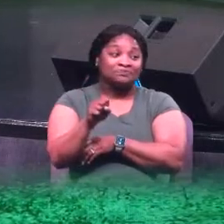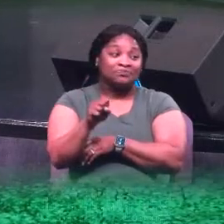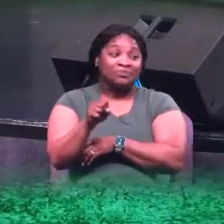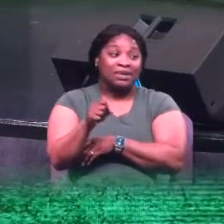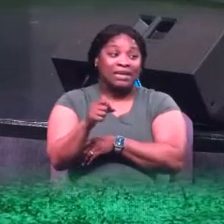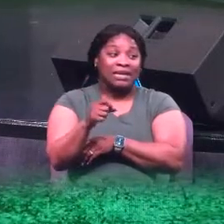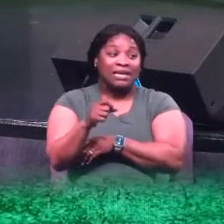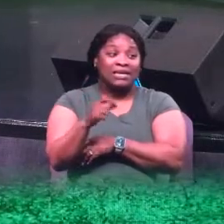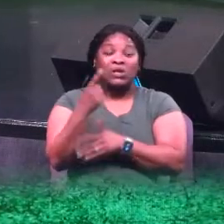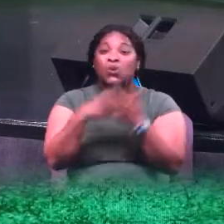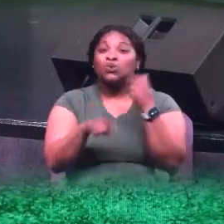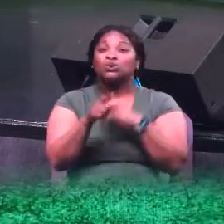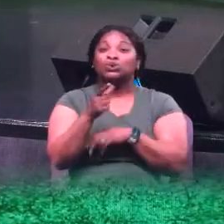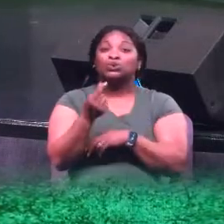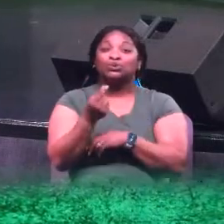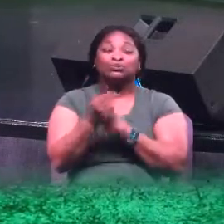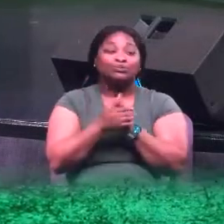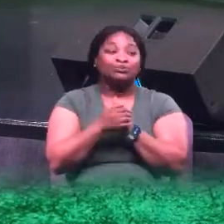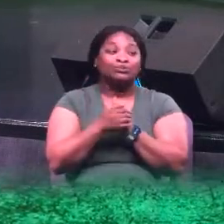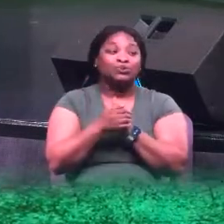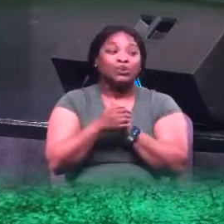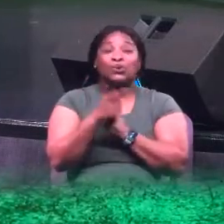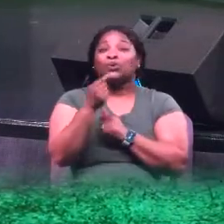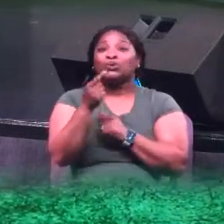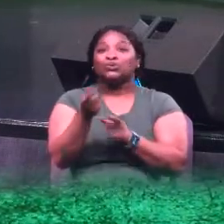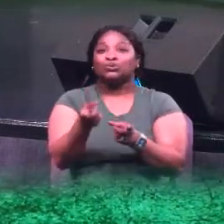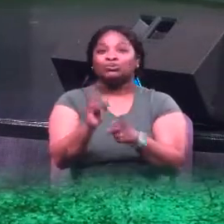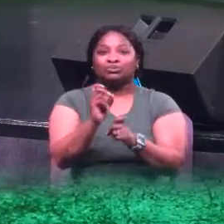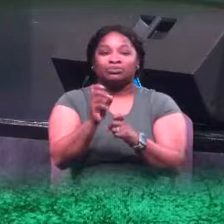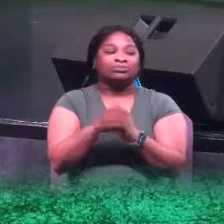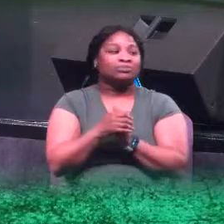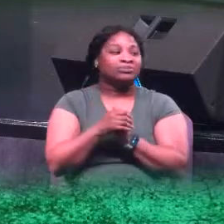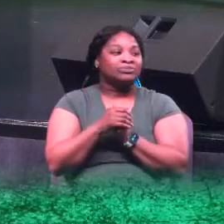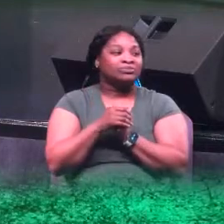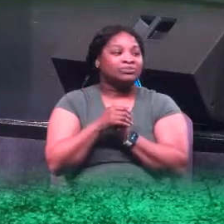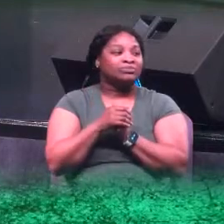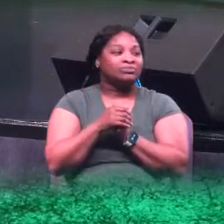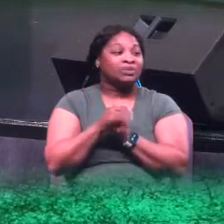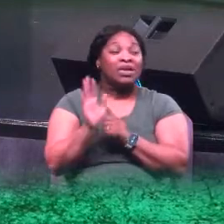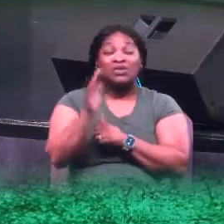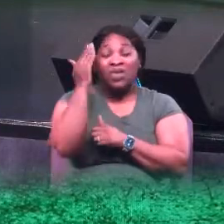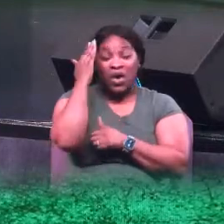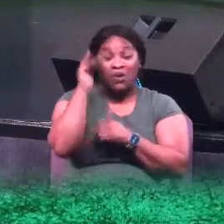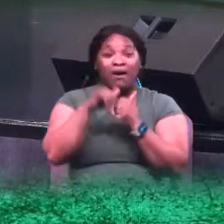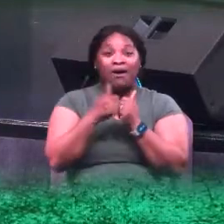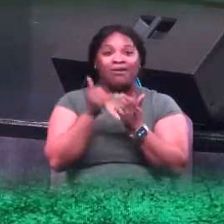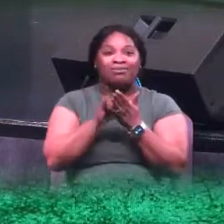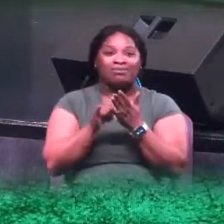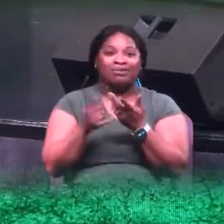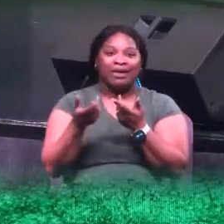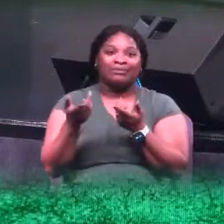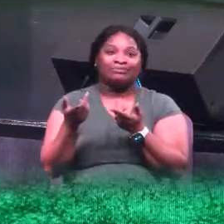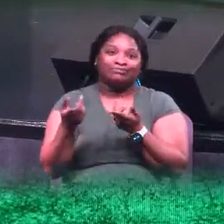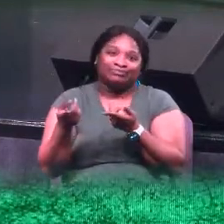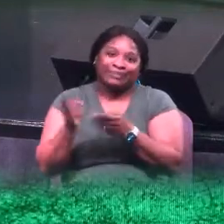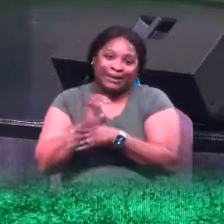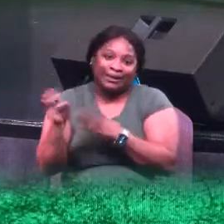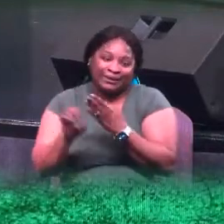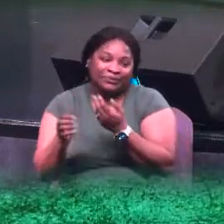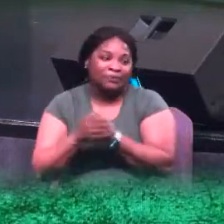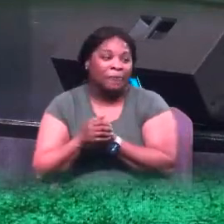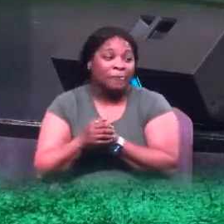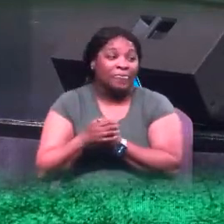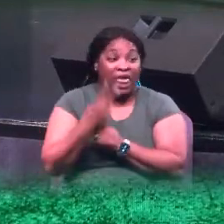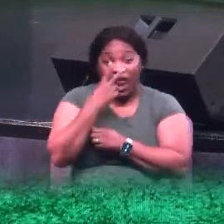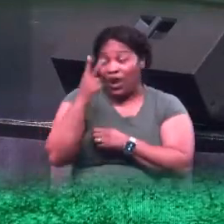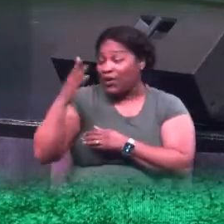He says, "What you do, do quickly." And y'all know how that ended up. Look at your